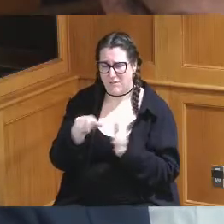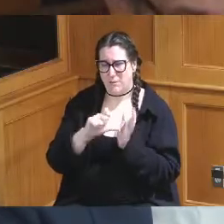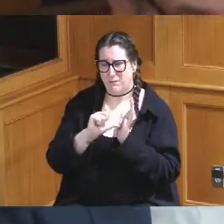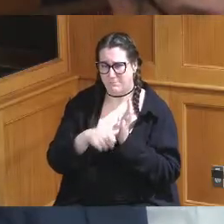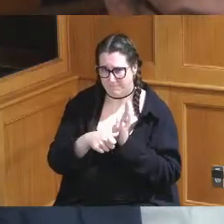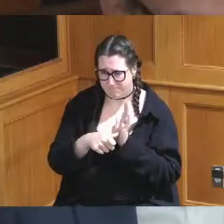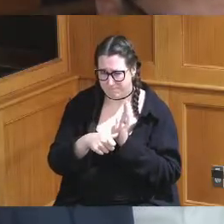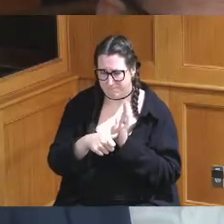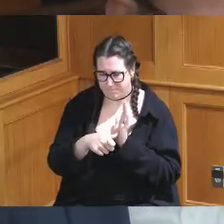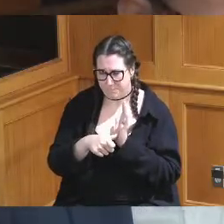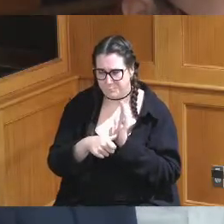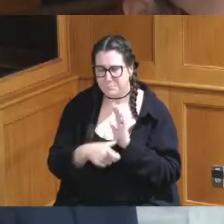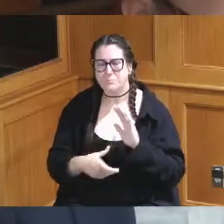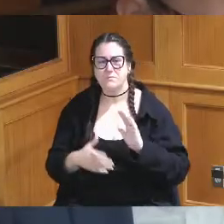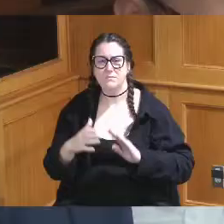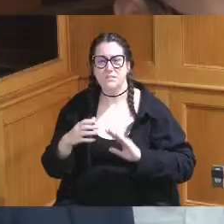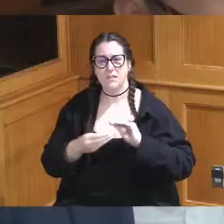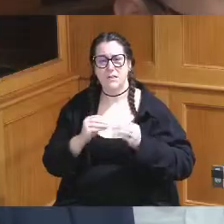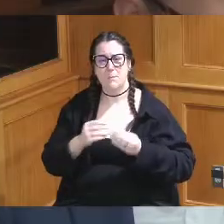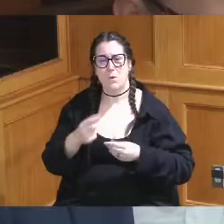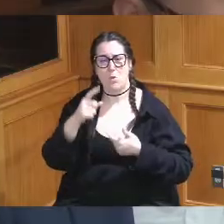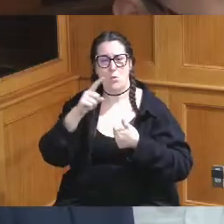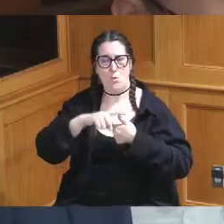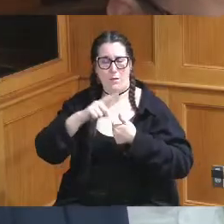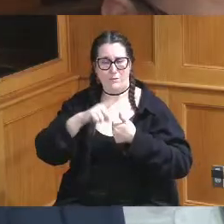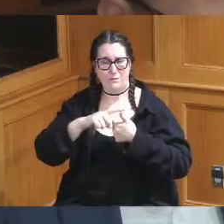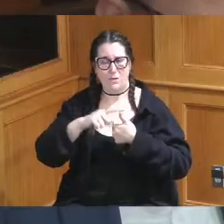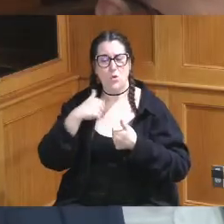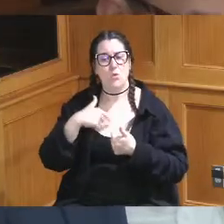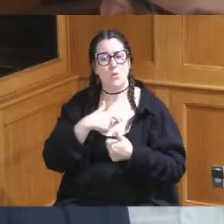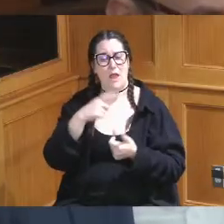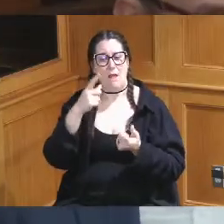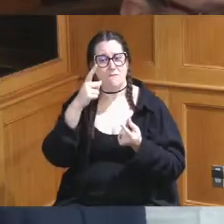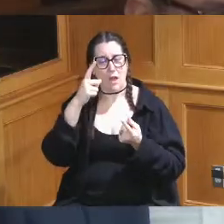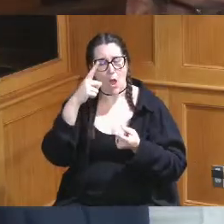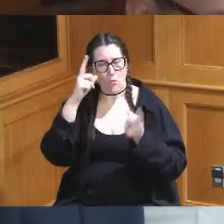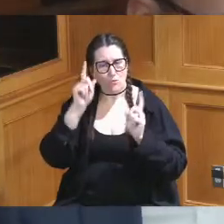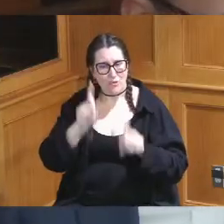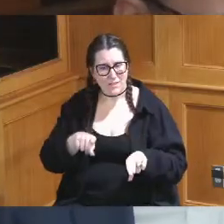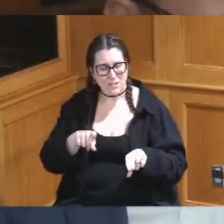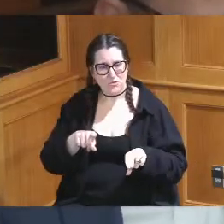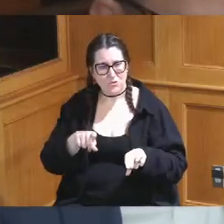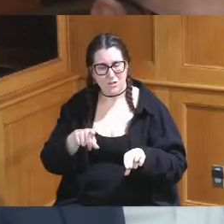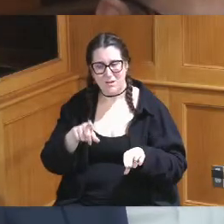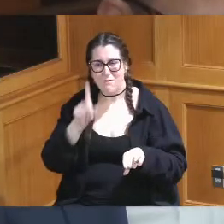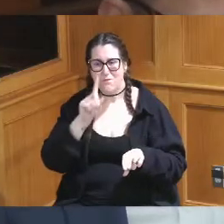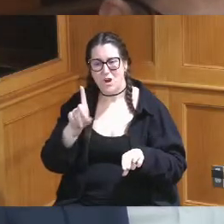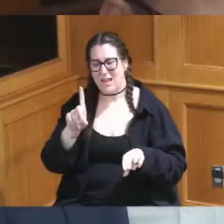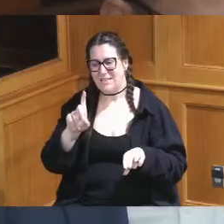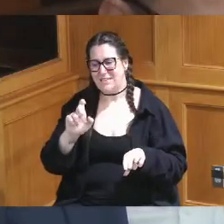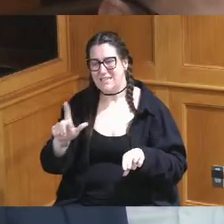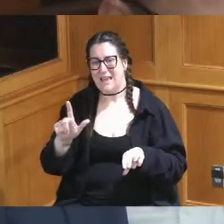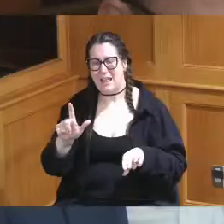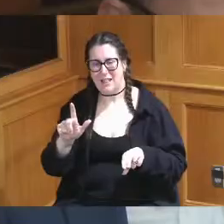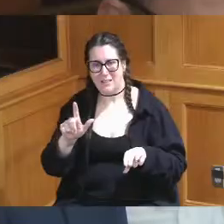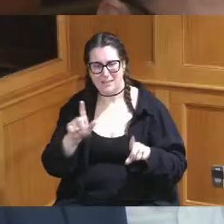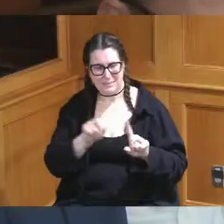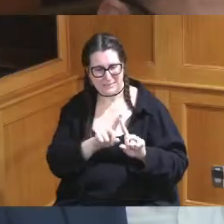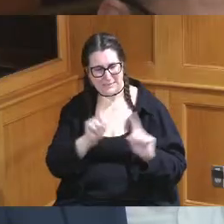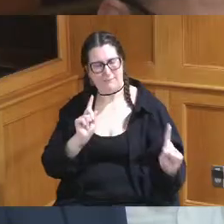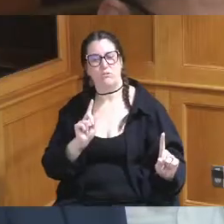Number one, we have a resolution for a deal that's different than what the Bengals have